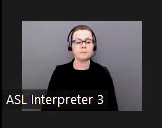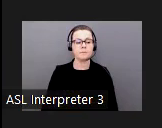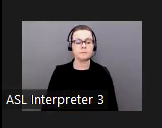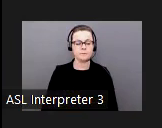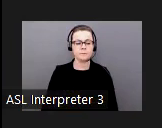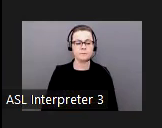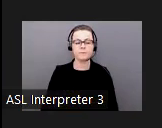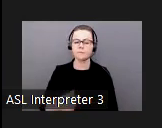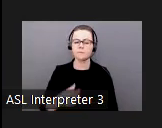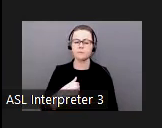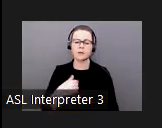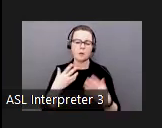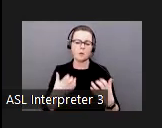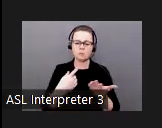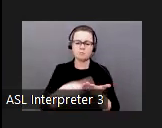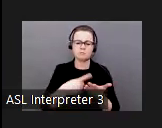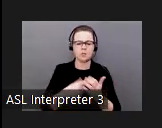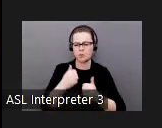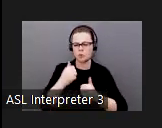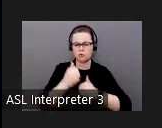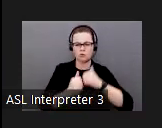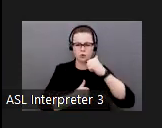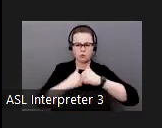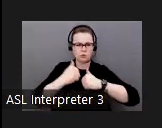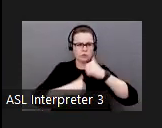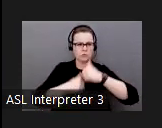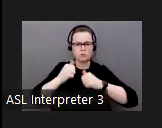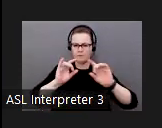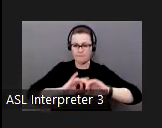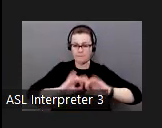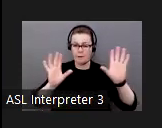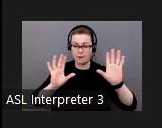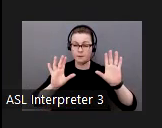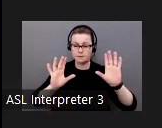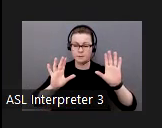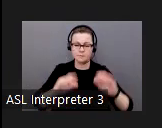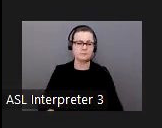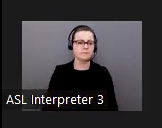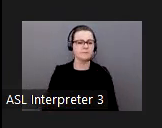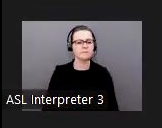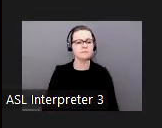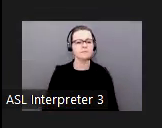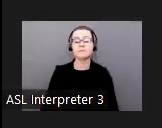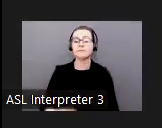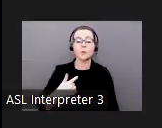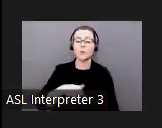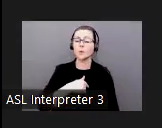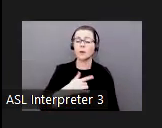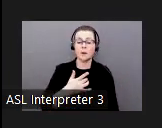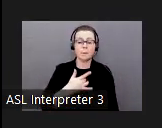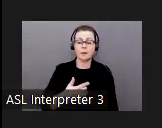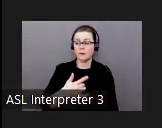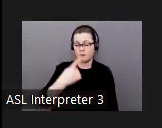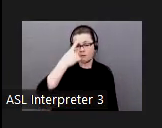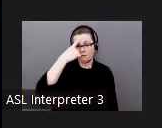and the idea that, you know, we're still this lingering idea that domestic violence really is about younger women. And